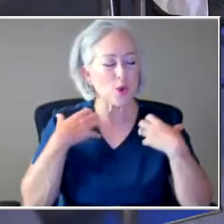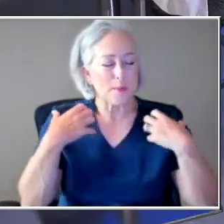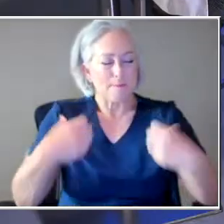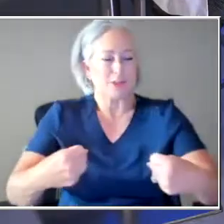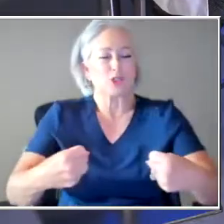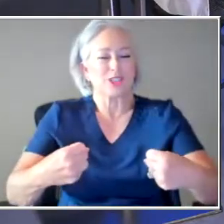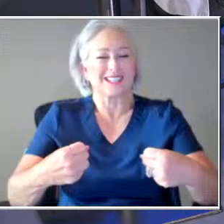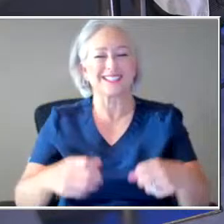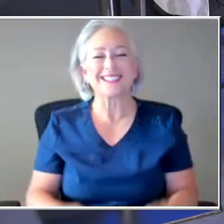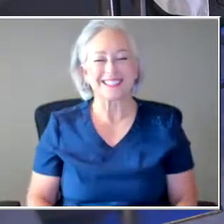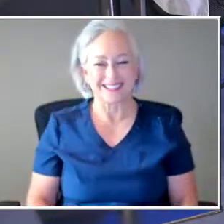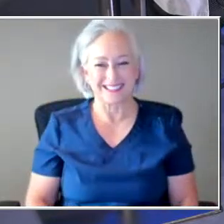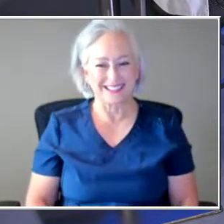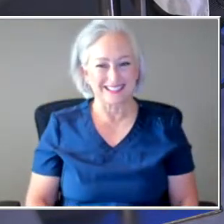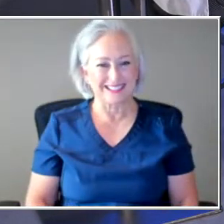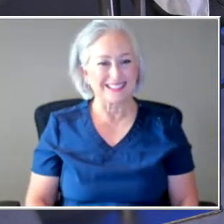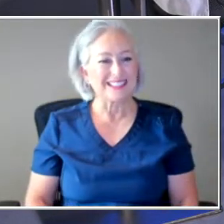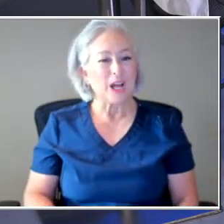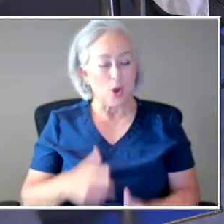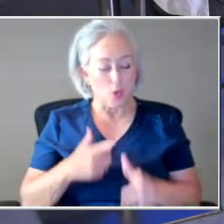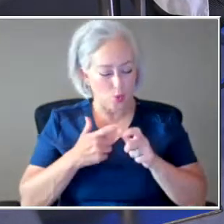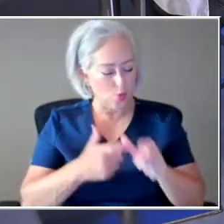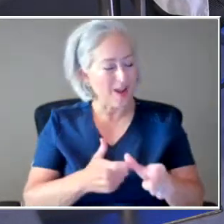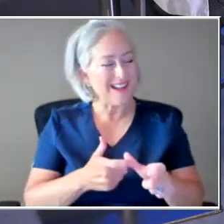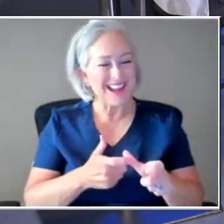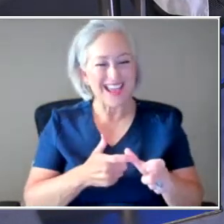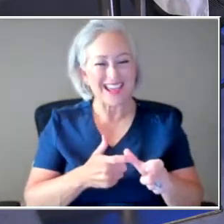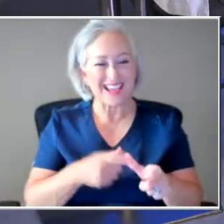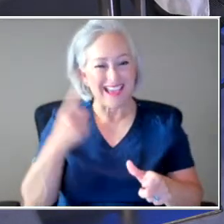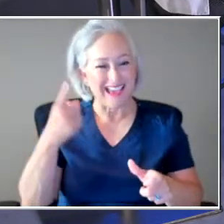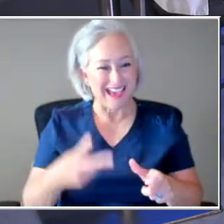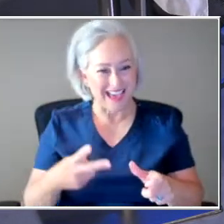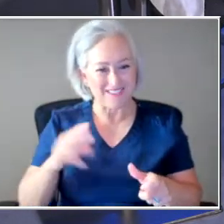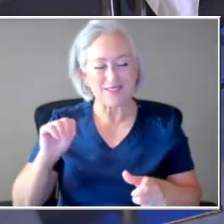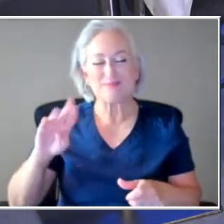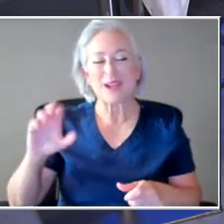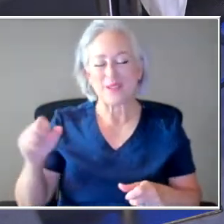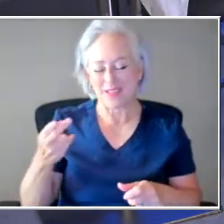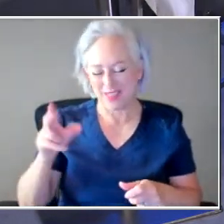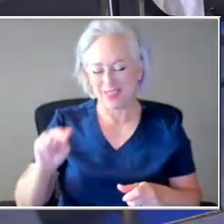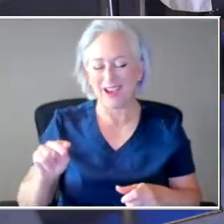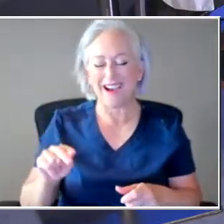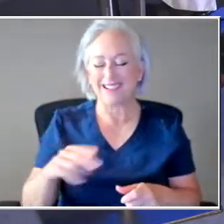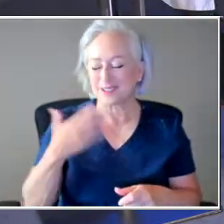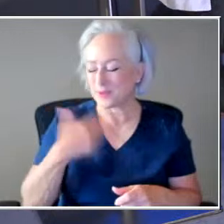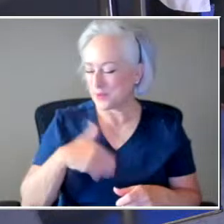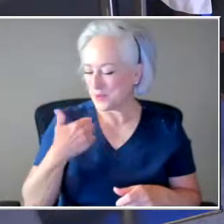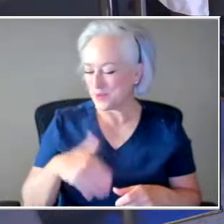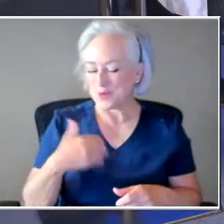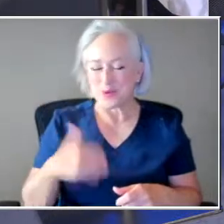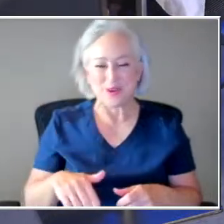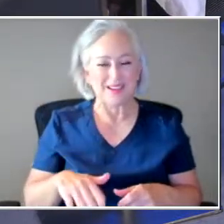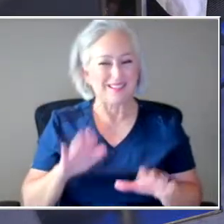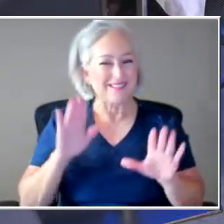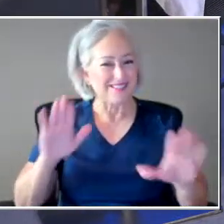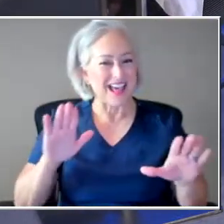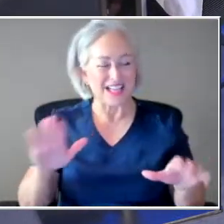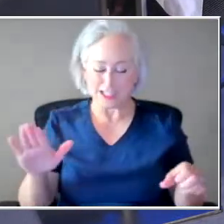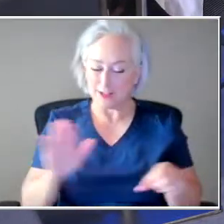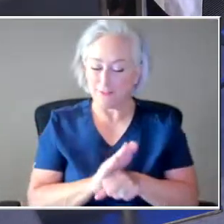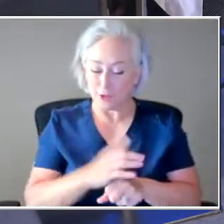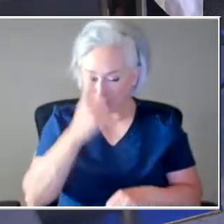remission. Running marathons, half marathons? Half. Well, okay. I'm going to go. That's a full marathon in my book.